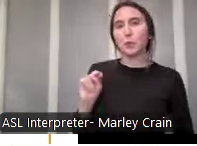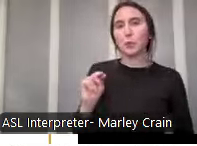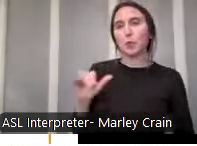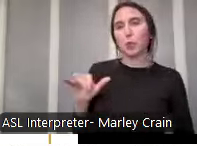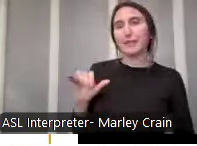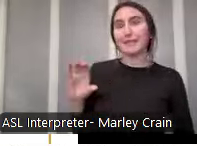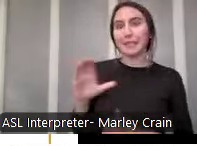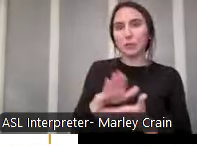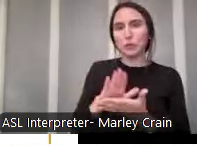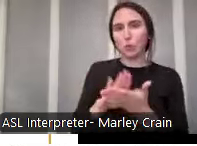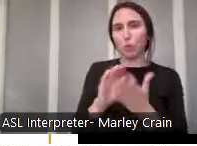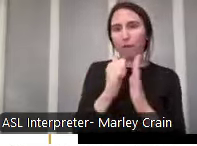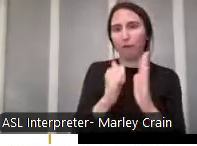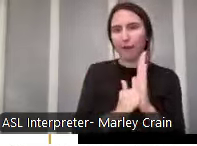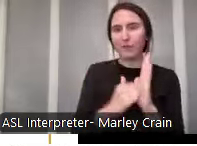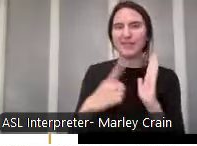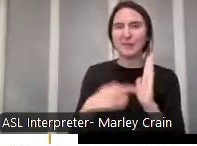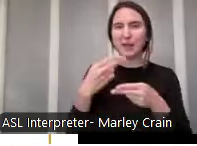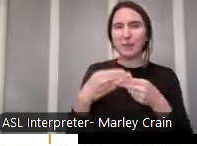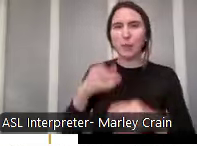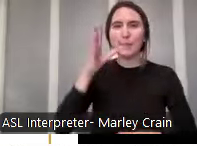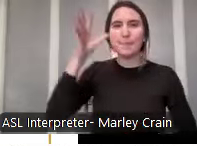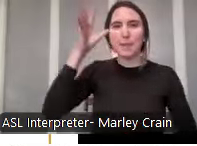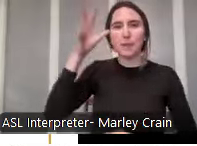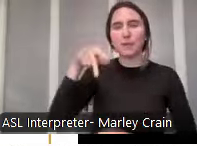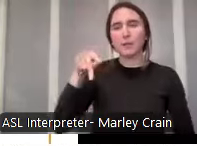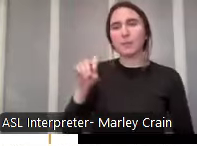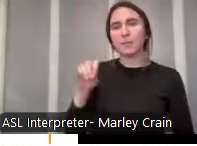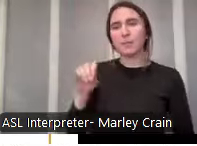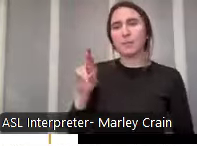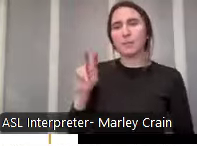might hear this referred to as the parent portal.